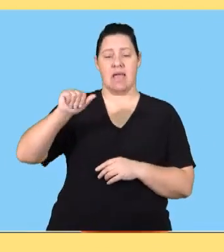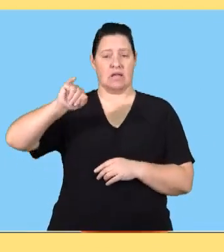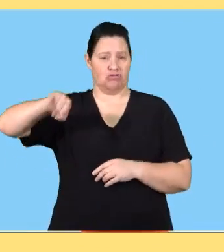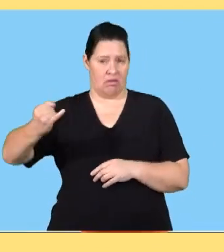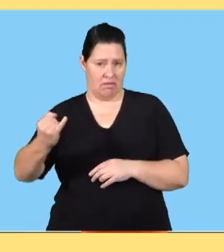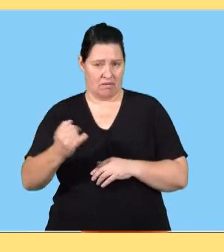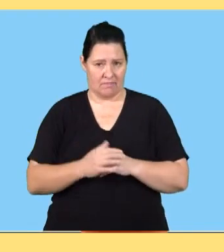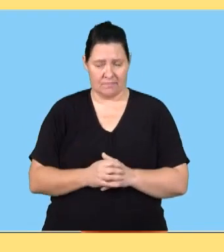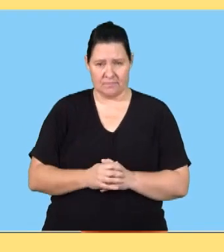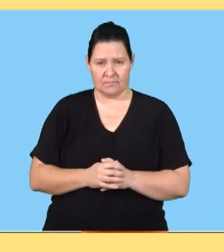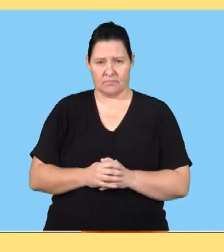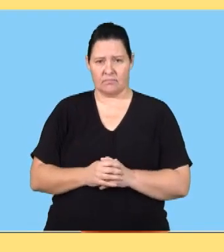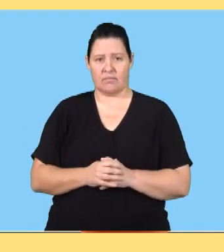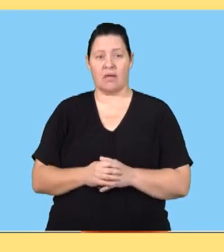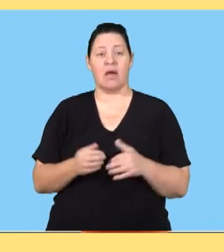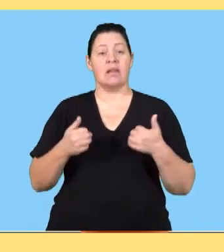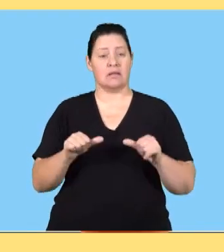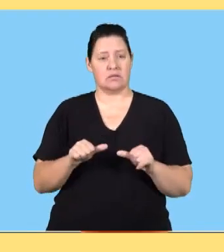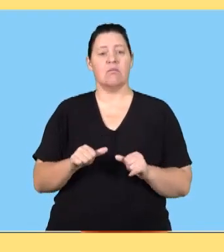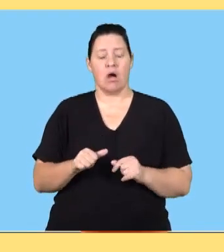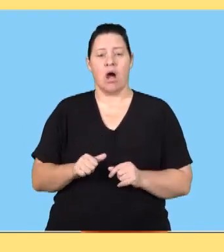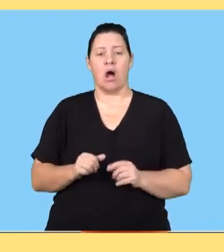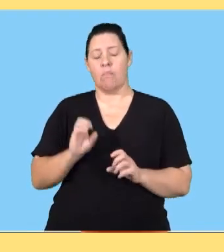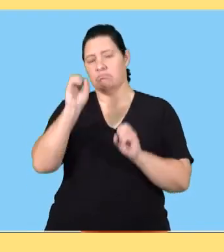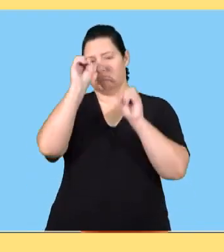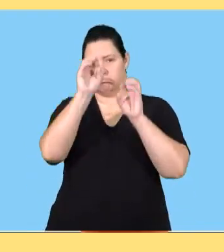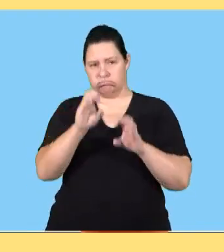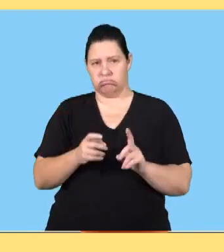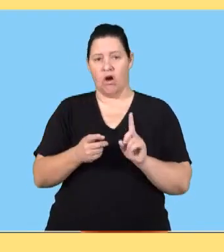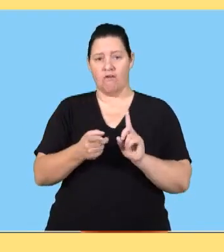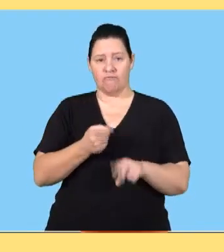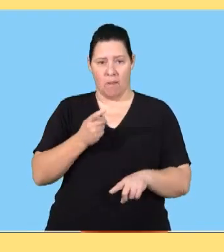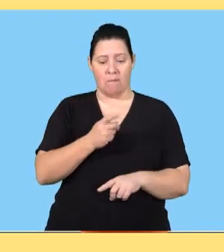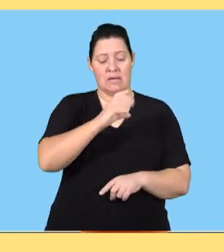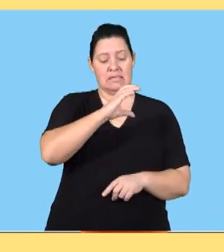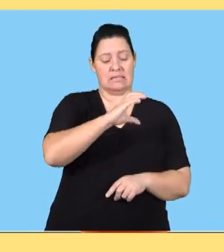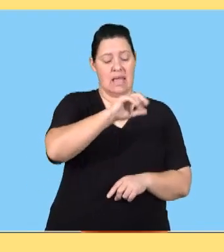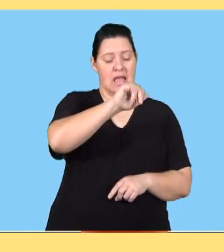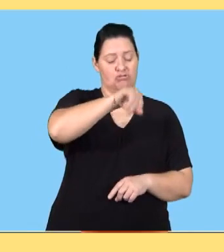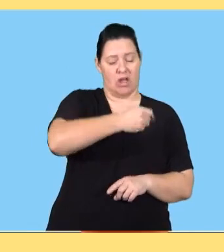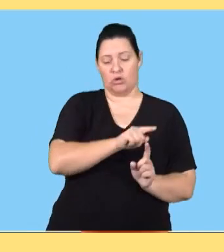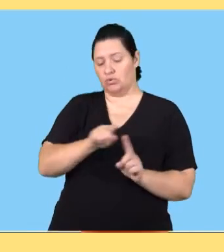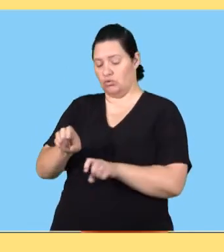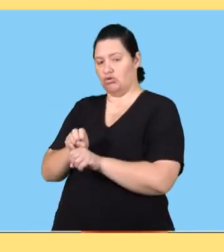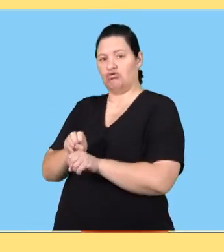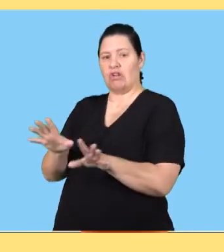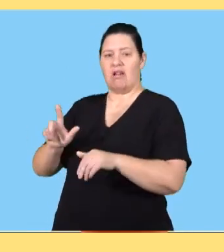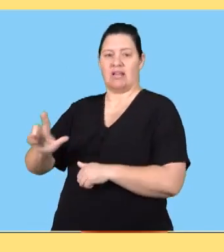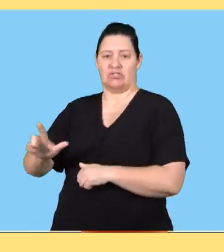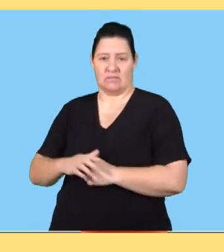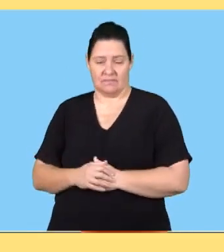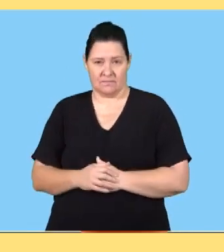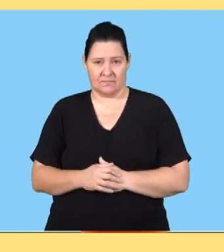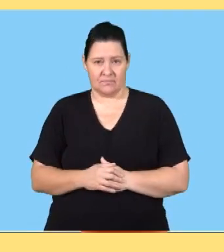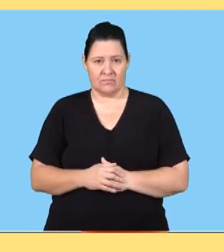Creditors' Allowances Journal. And the next one, we should be able to post from the Creditors' Allowances Journal to the General